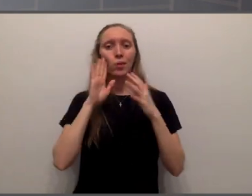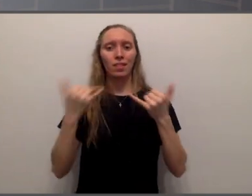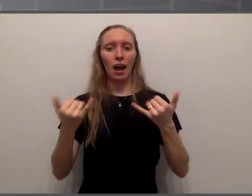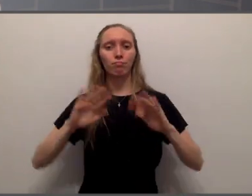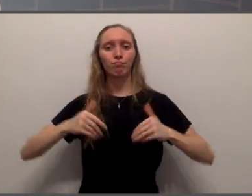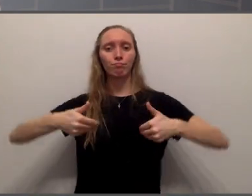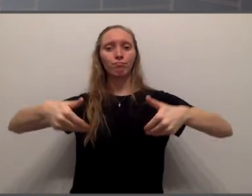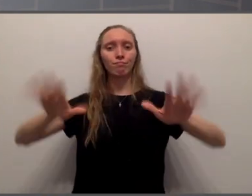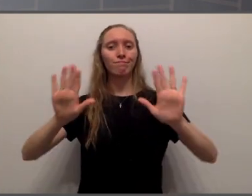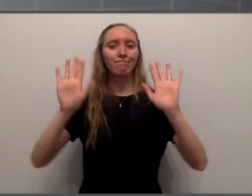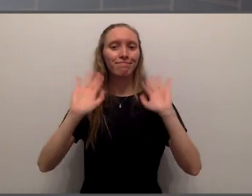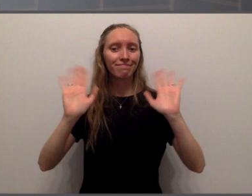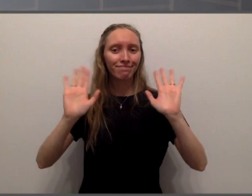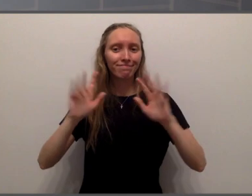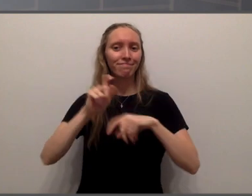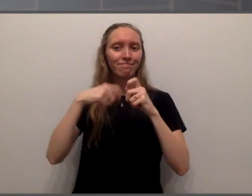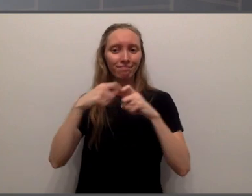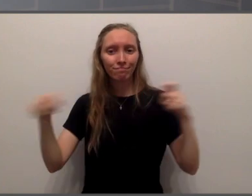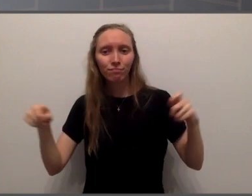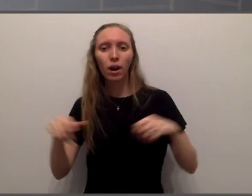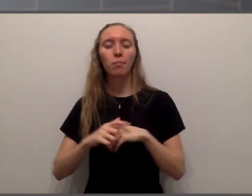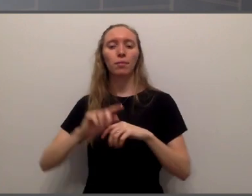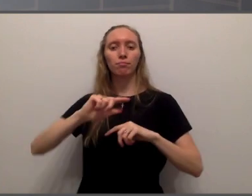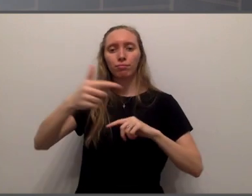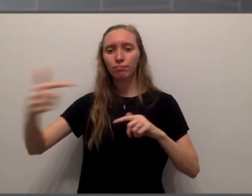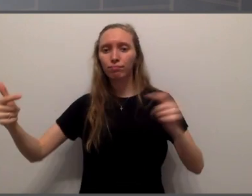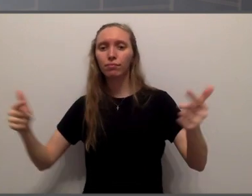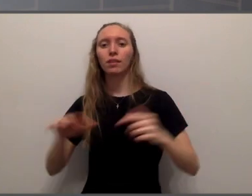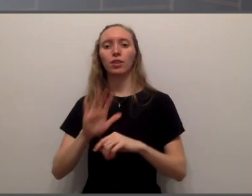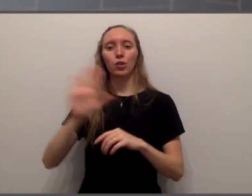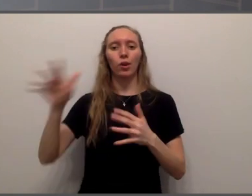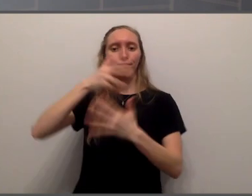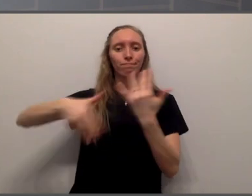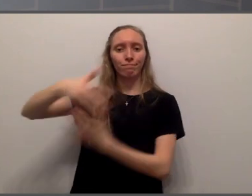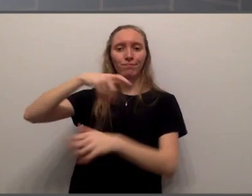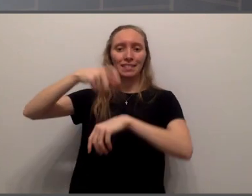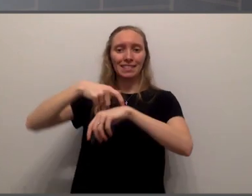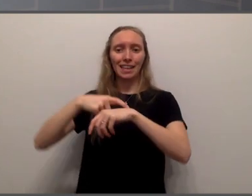head off into lobby time with your local parish. Bless you. Have a great Sunday.